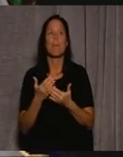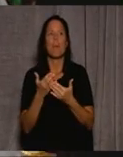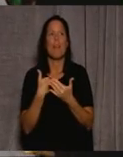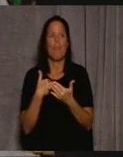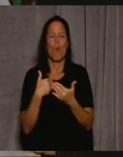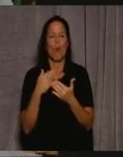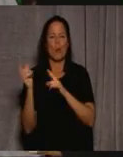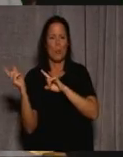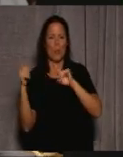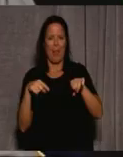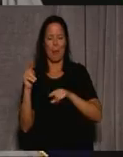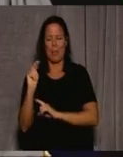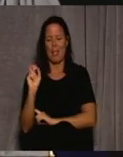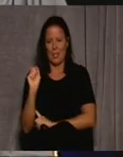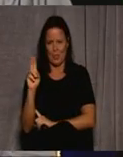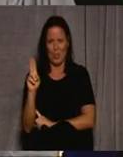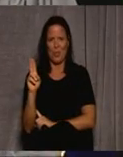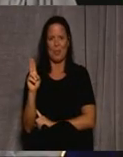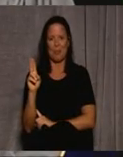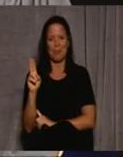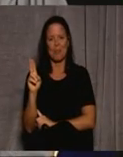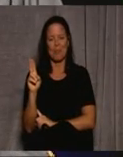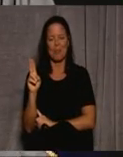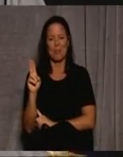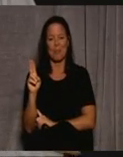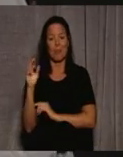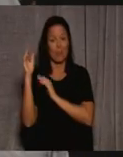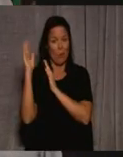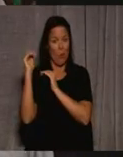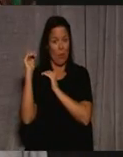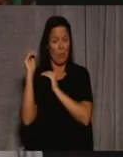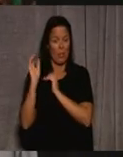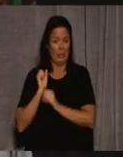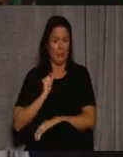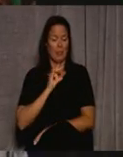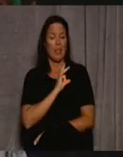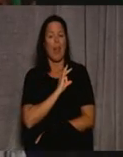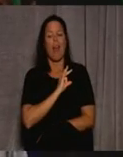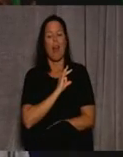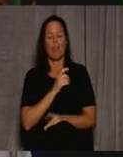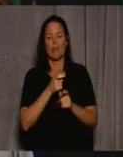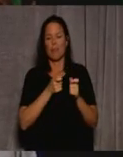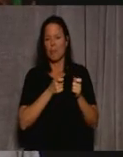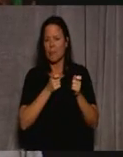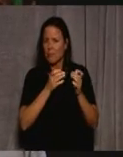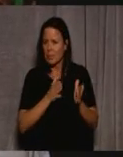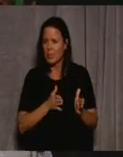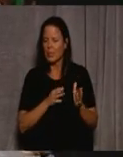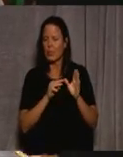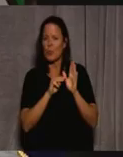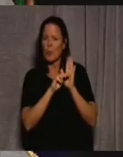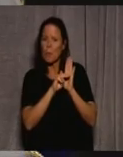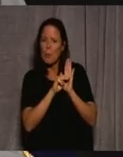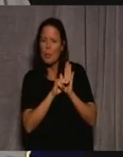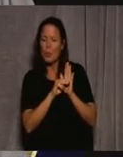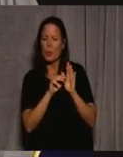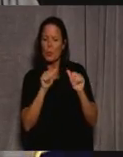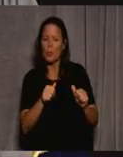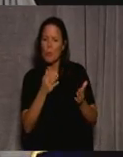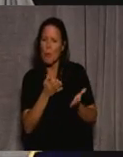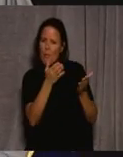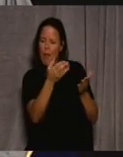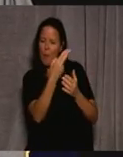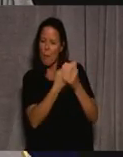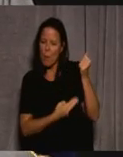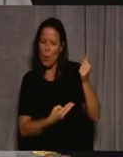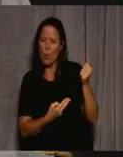you came to NSU. Hopefully your faculty and administrative mentors were able to provide you with